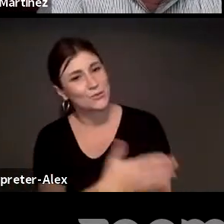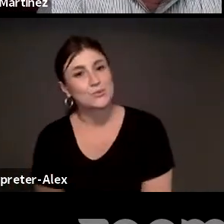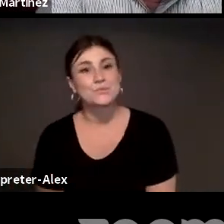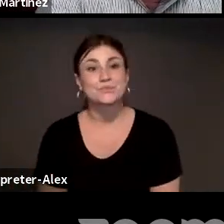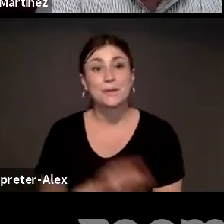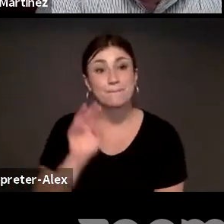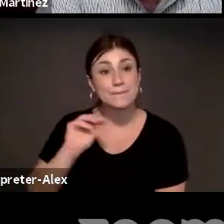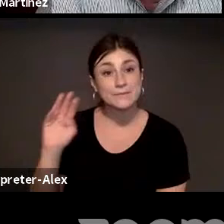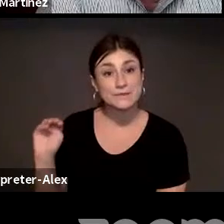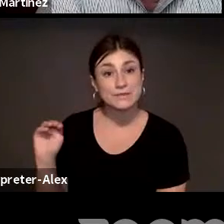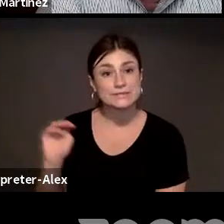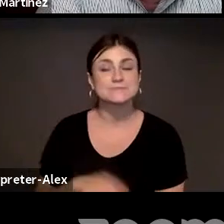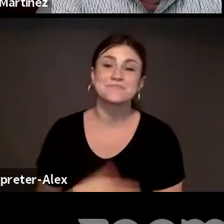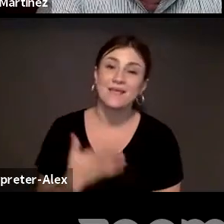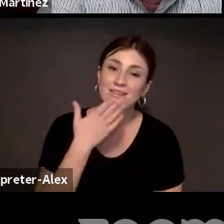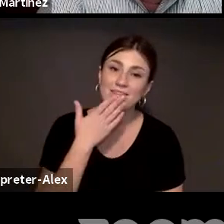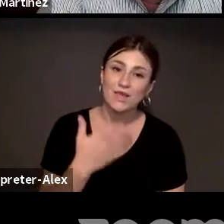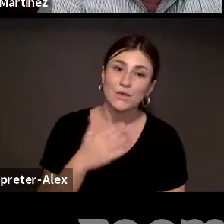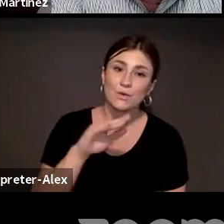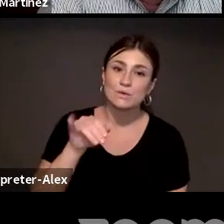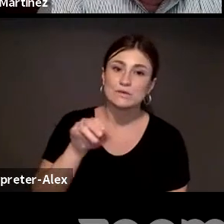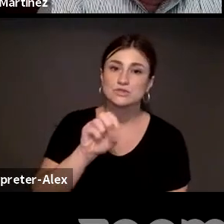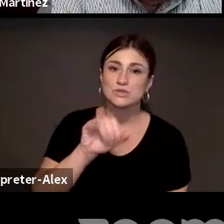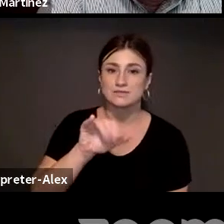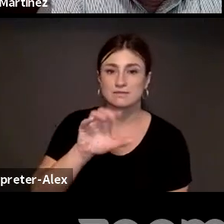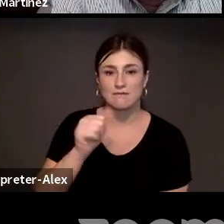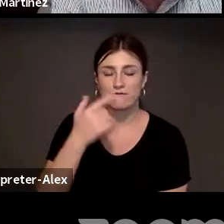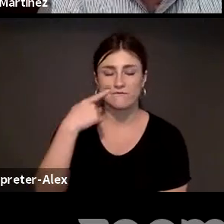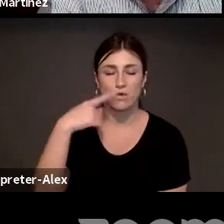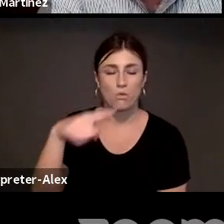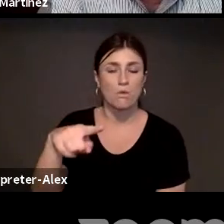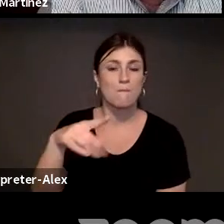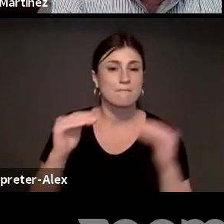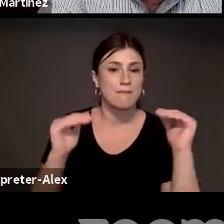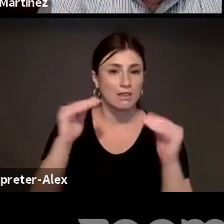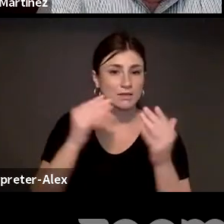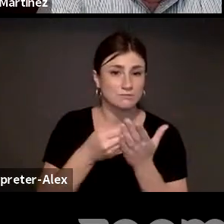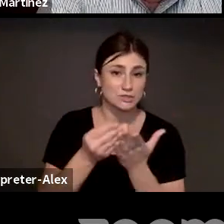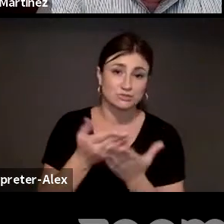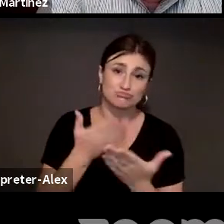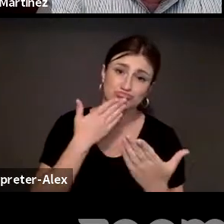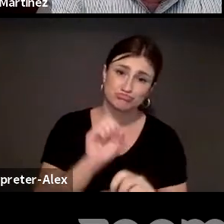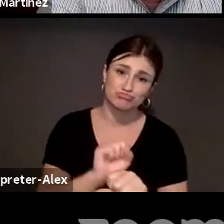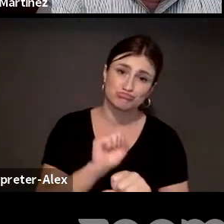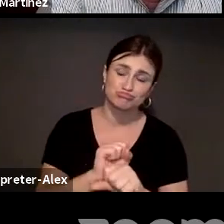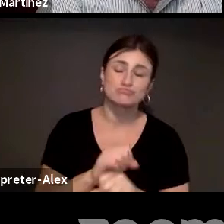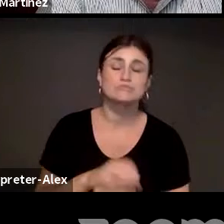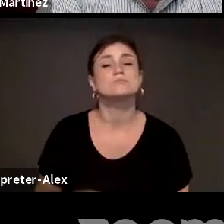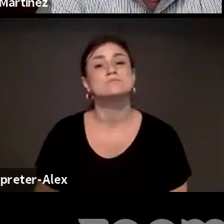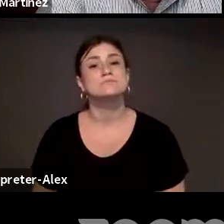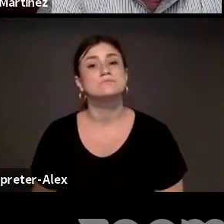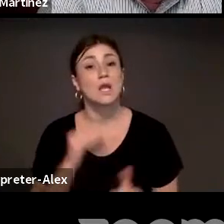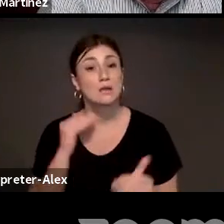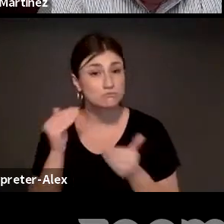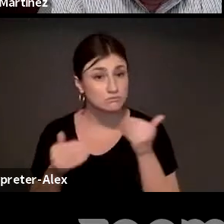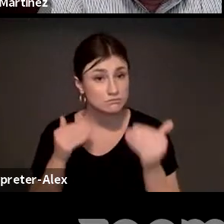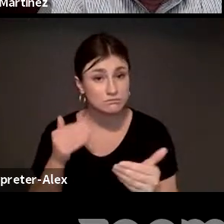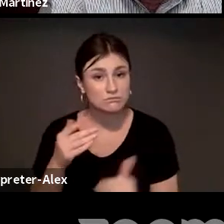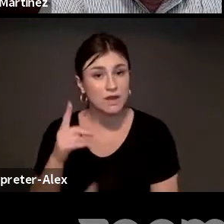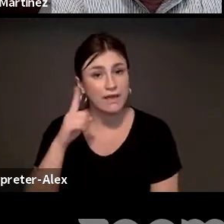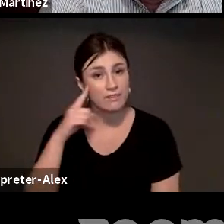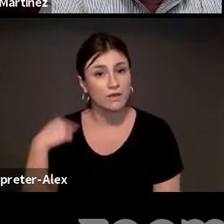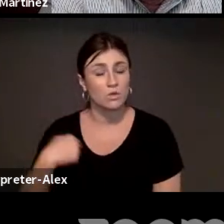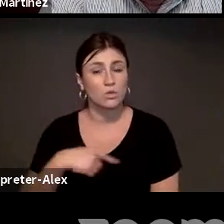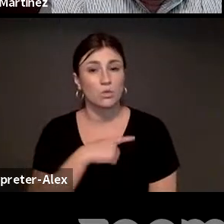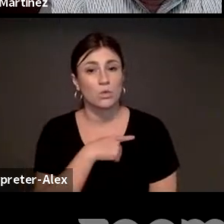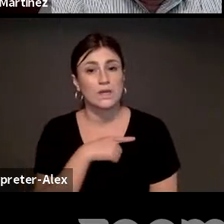Mayor. Thank you again for the balanced budget. Great job. Although moving forward, I think we need to